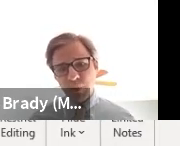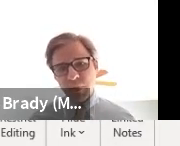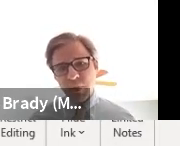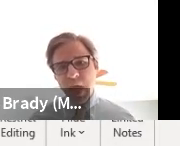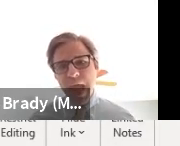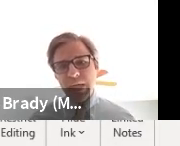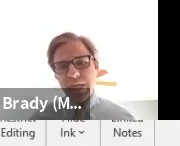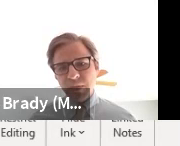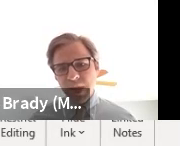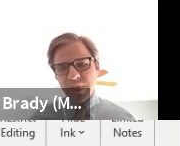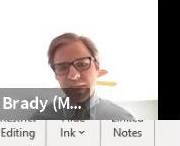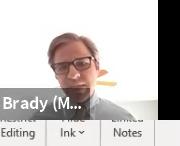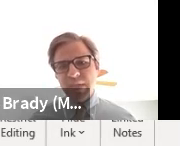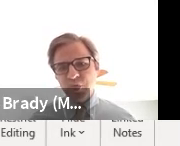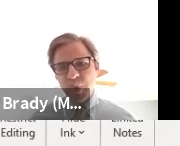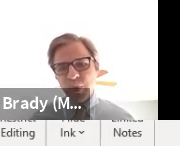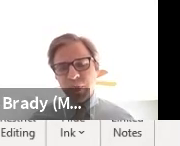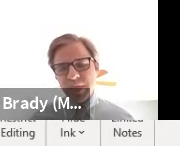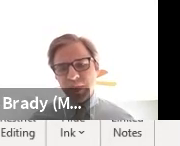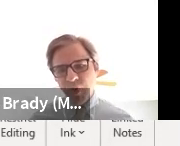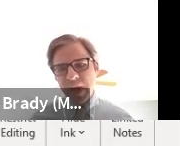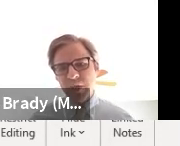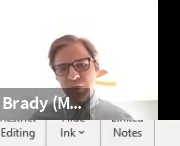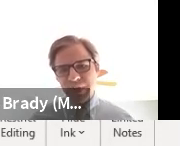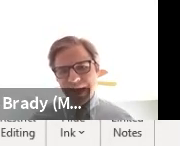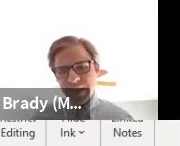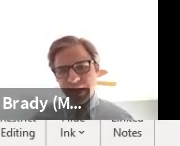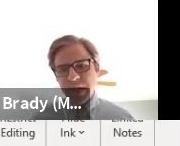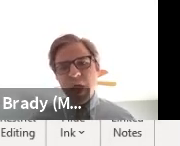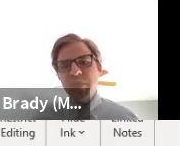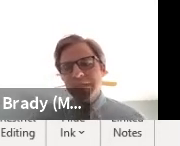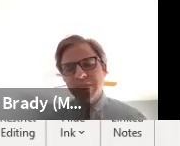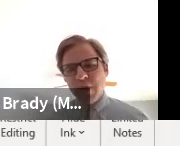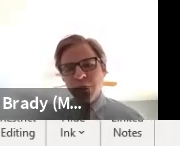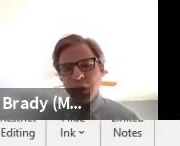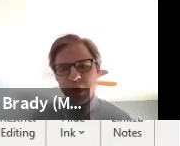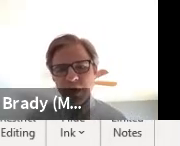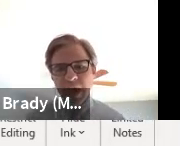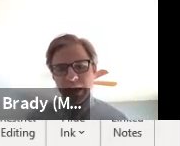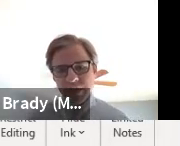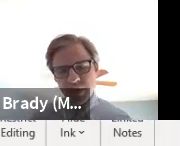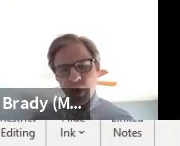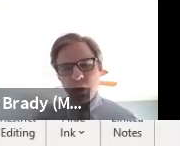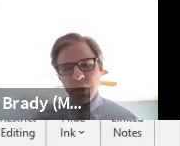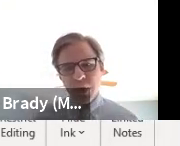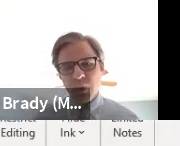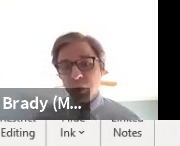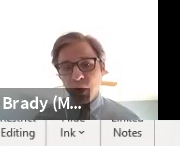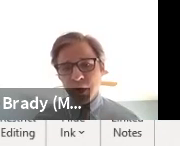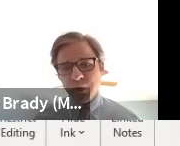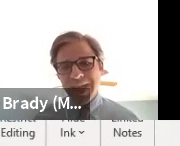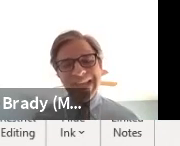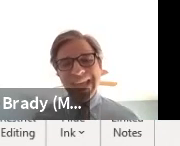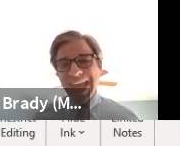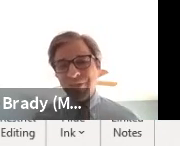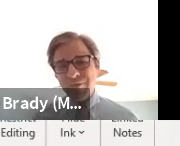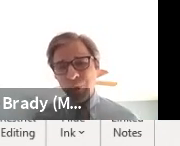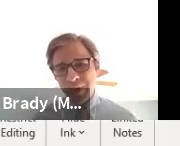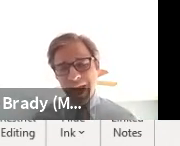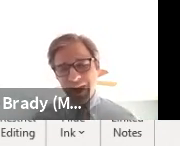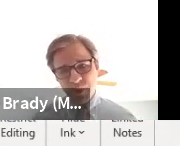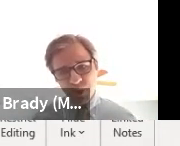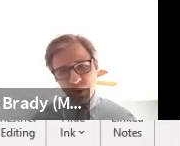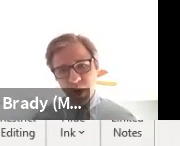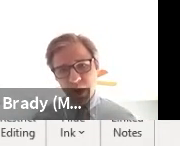out there who do both. And in a lot of cases, they do both as a practical necessity because their clients or their employers